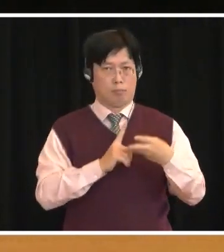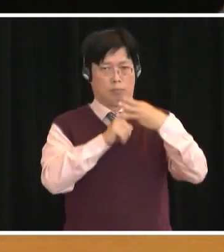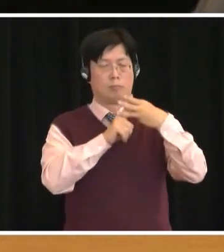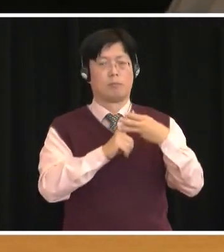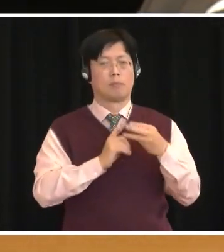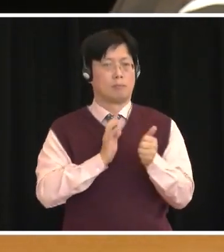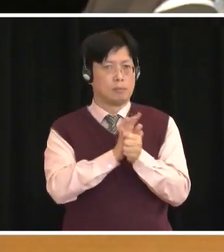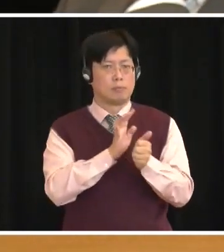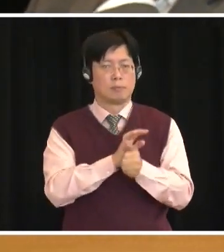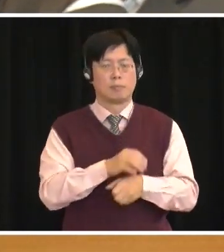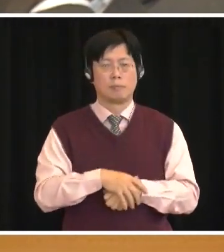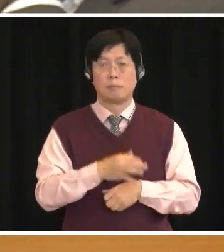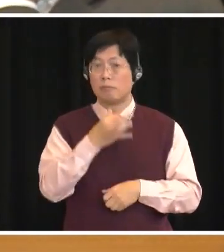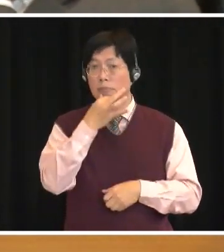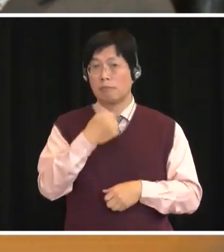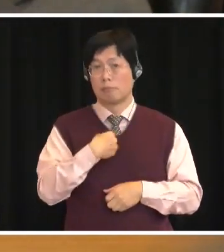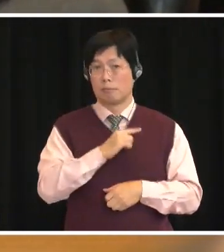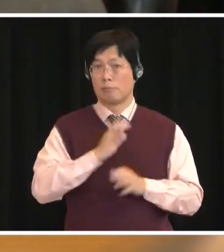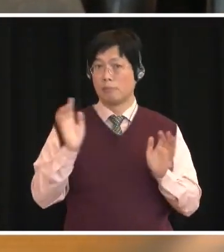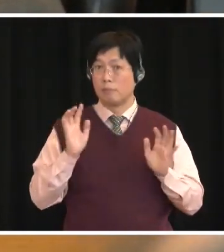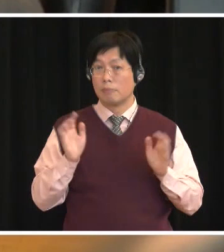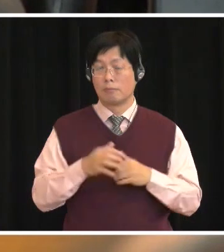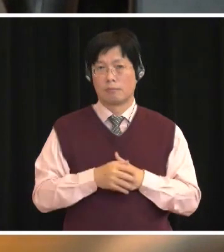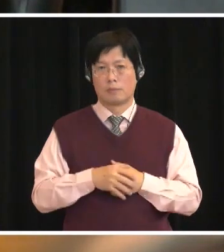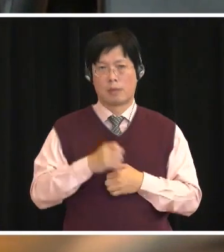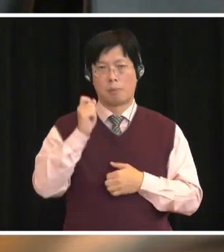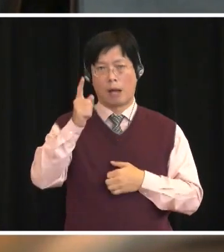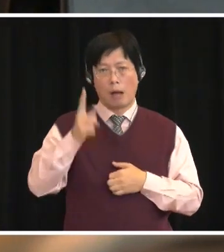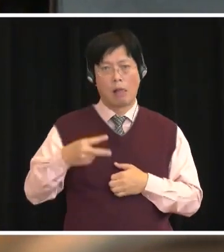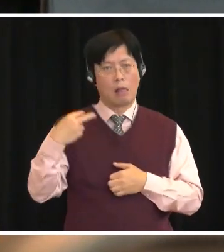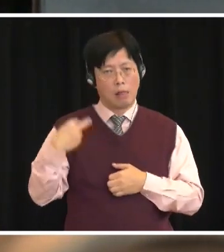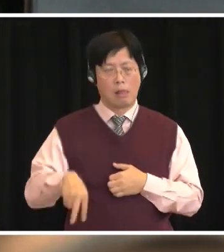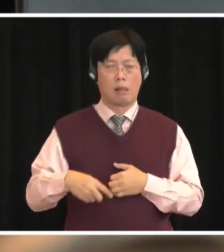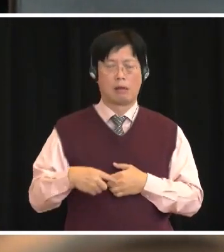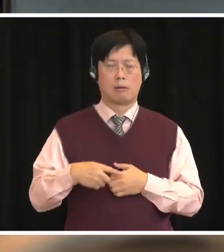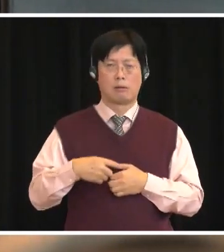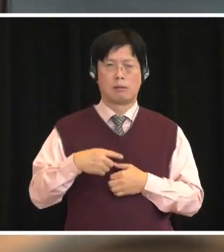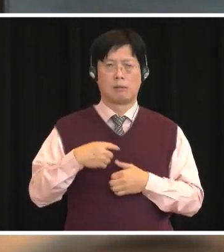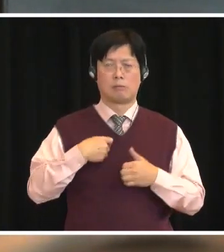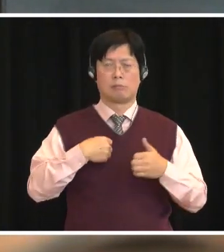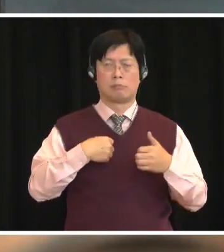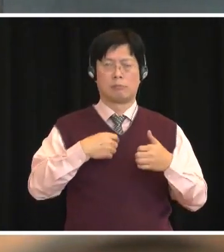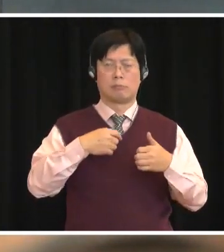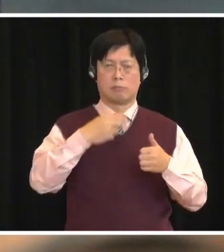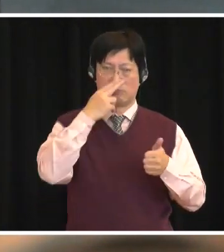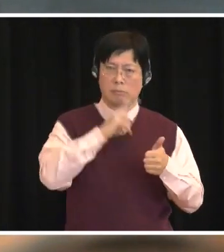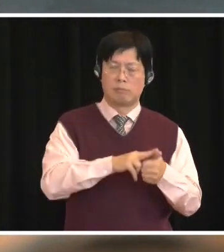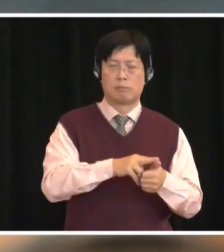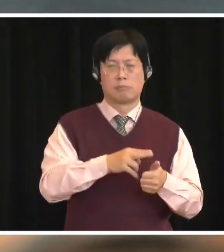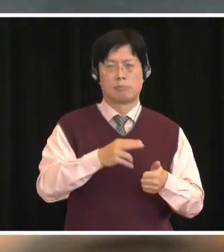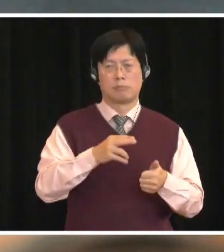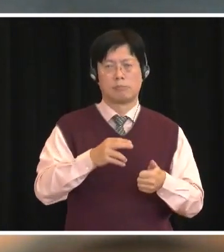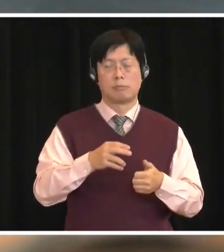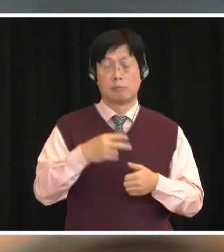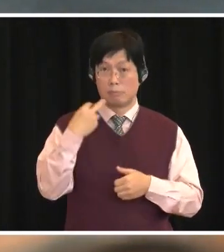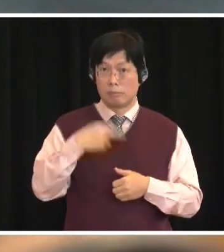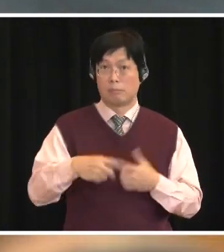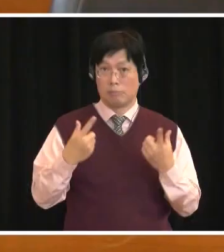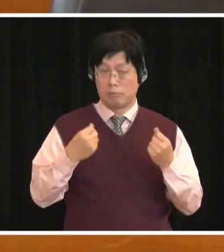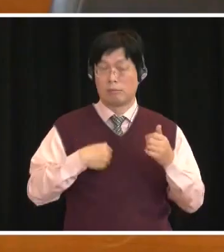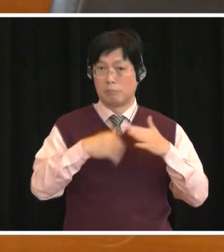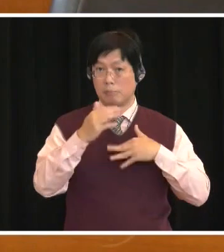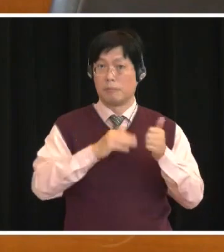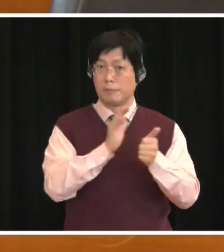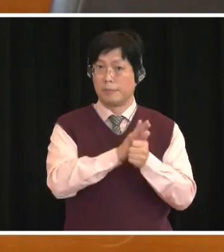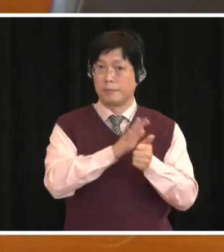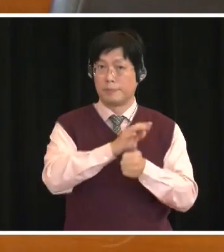the children, and the juveniles are the same. We try to provide protection to our children so that they